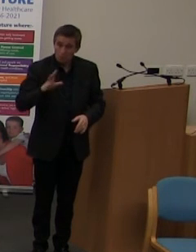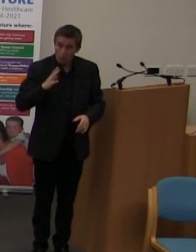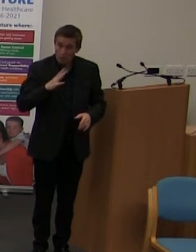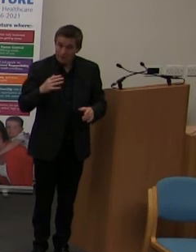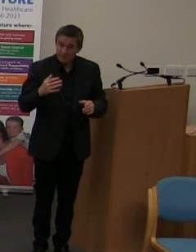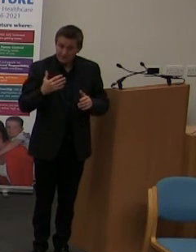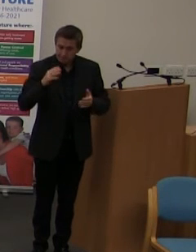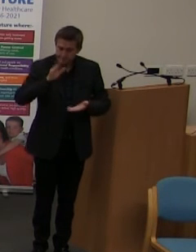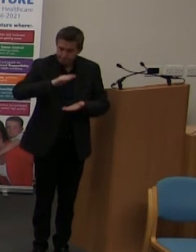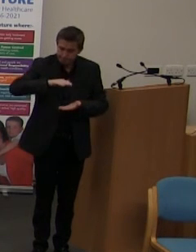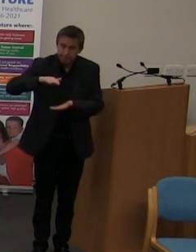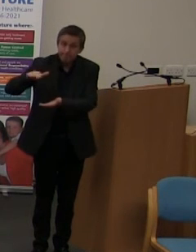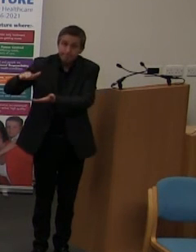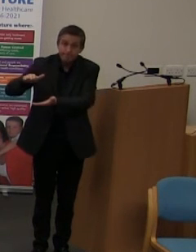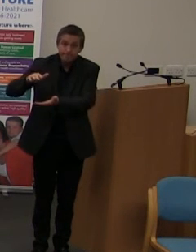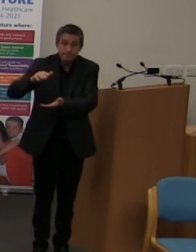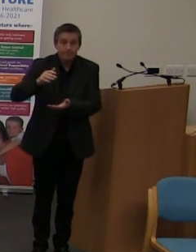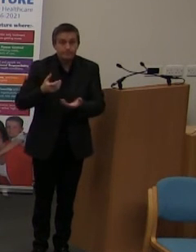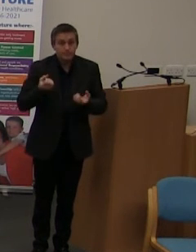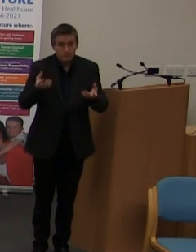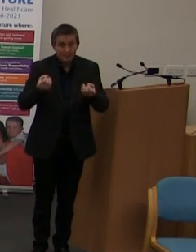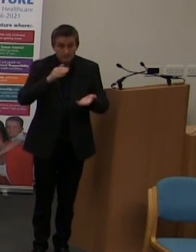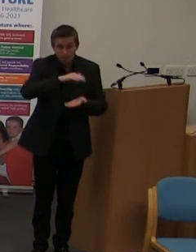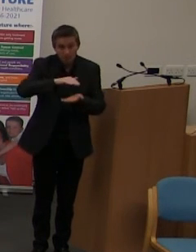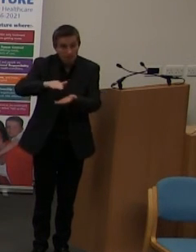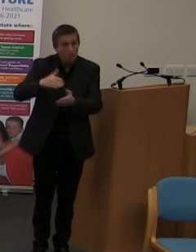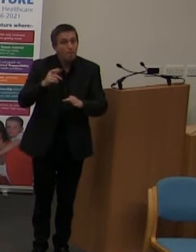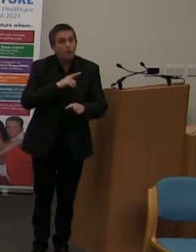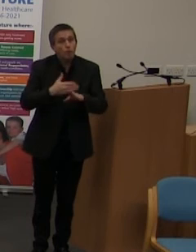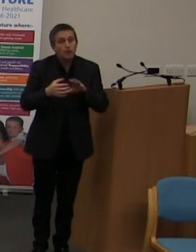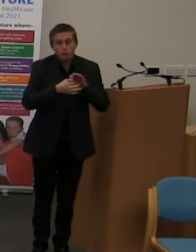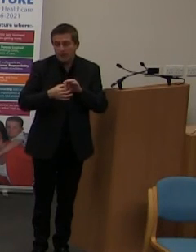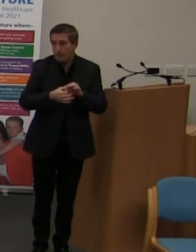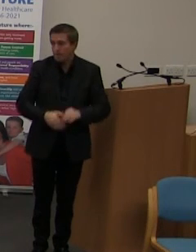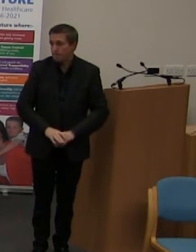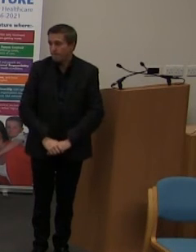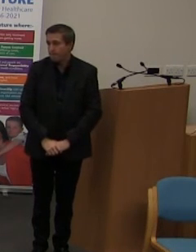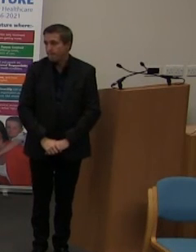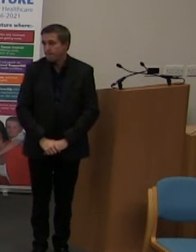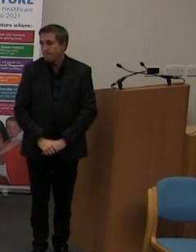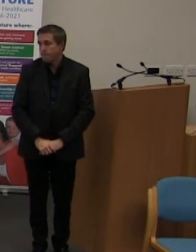and we have got a good track record of doing this with everybody working together.